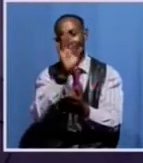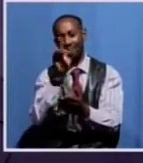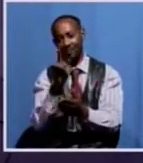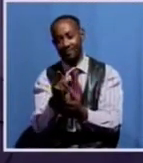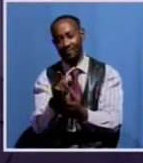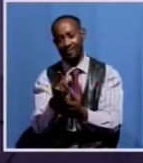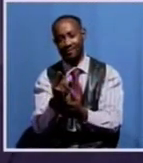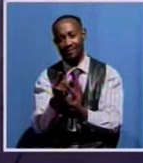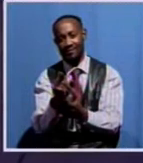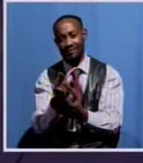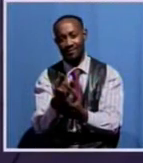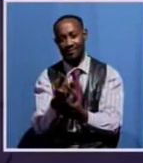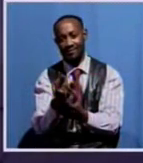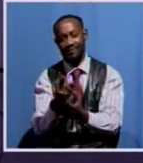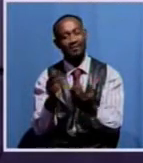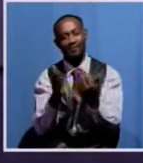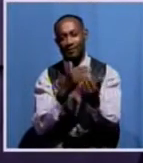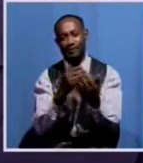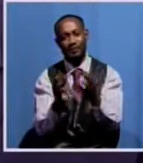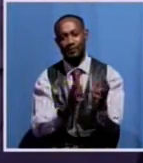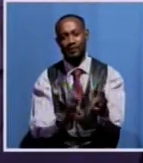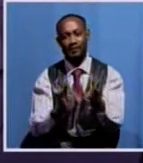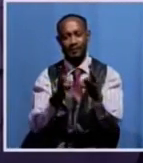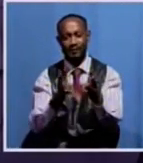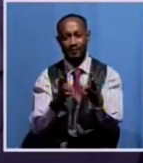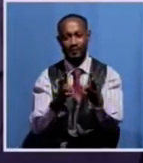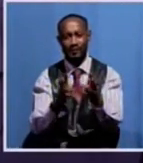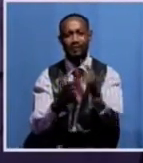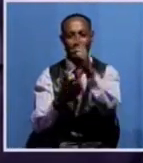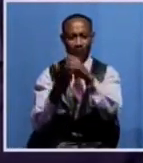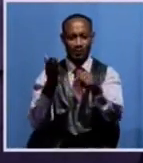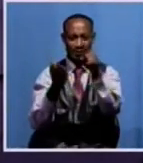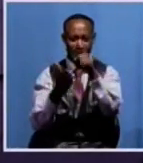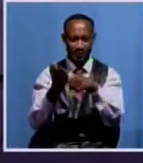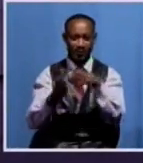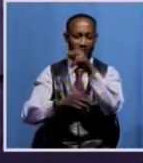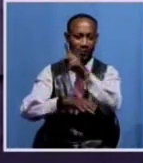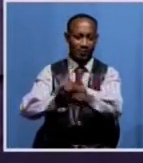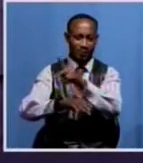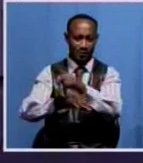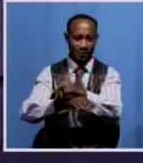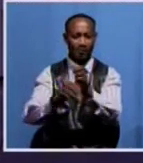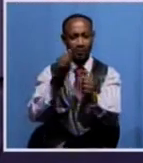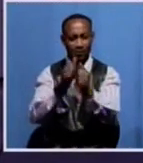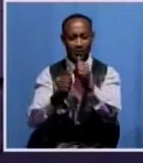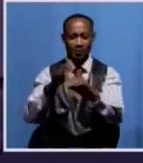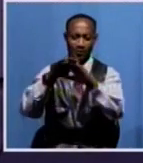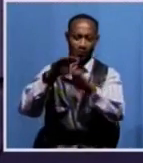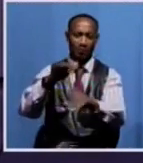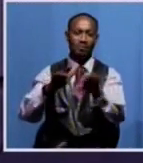the simple criterion that we will cancel projects that are below 85%